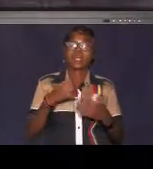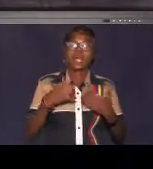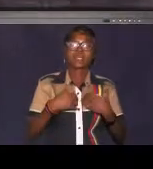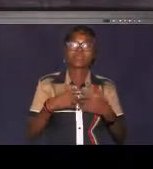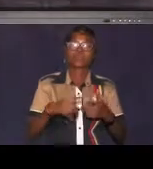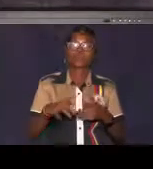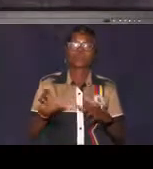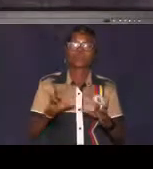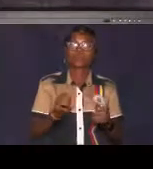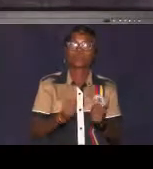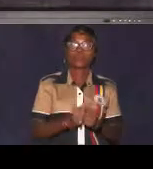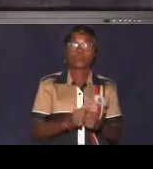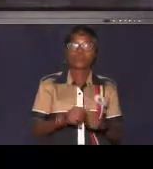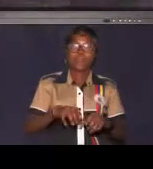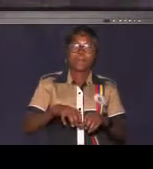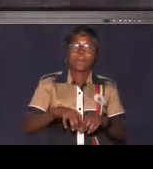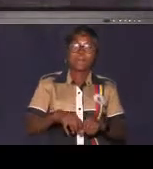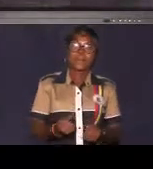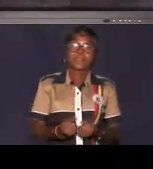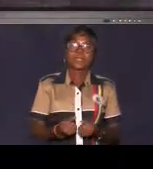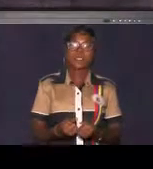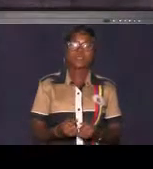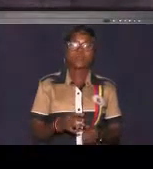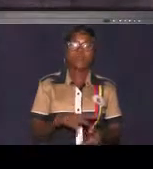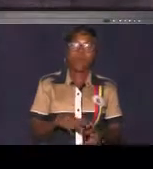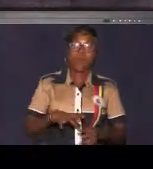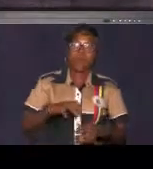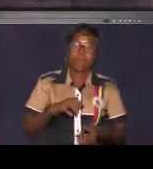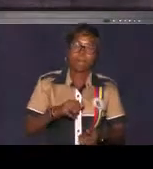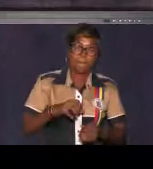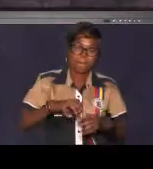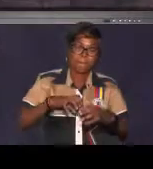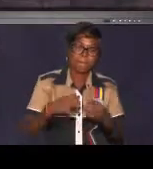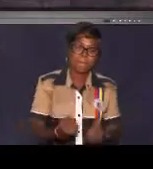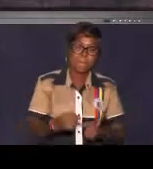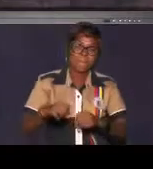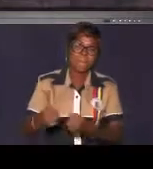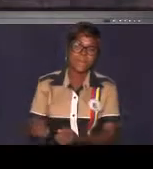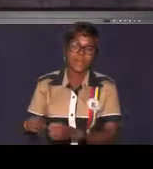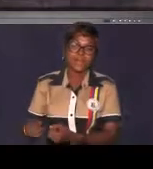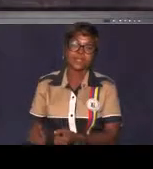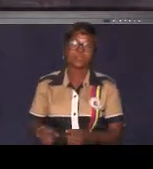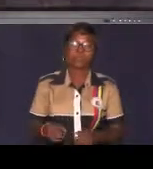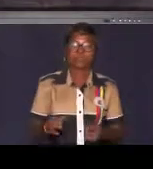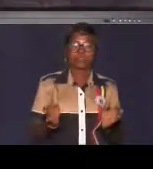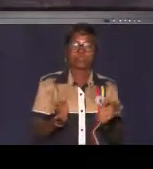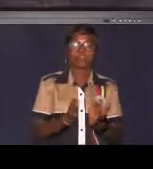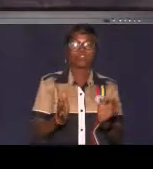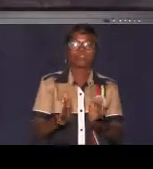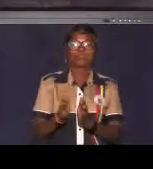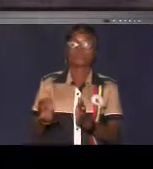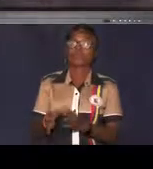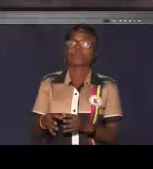is to do or when it has to do with breaking or crushing something into very